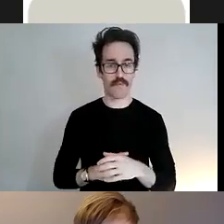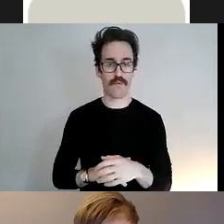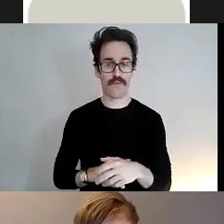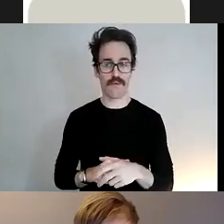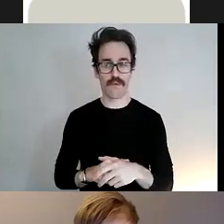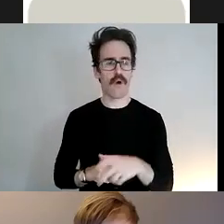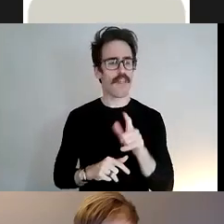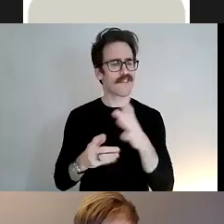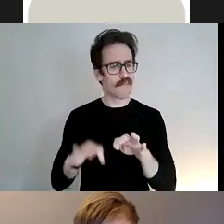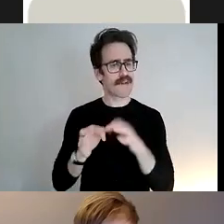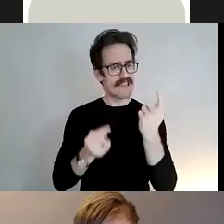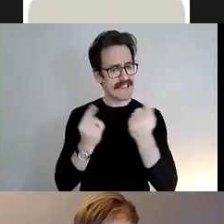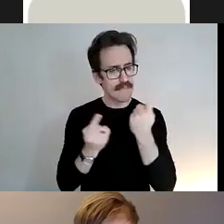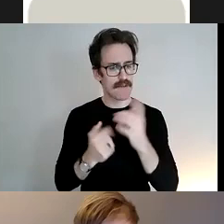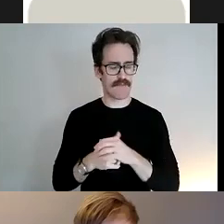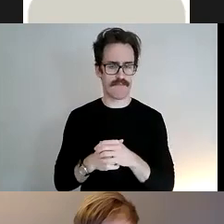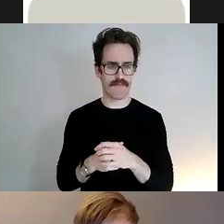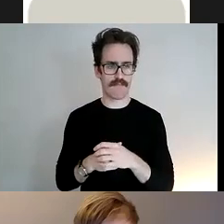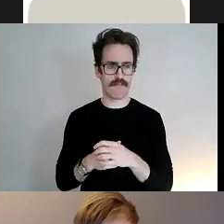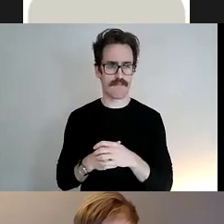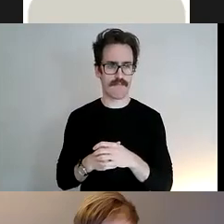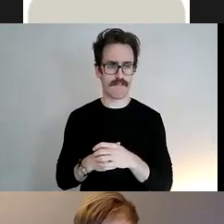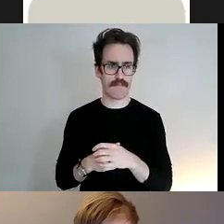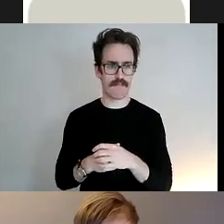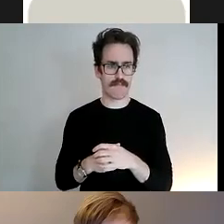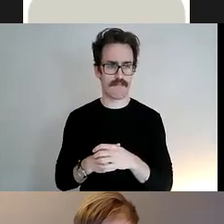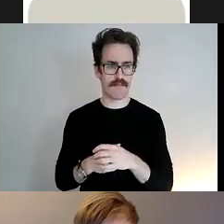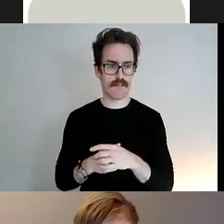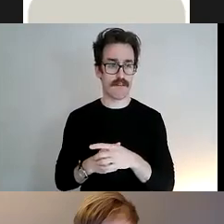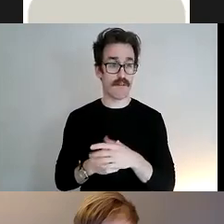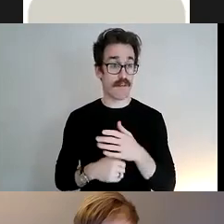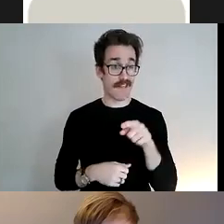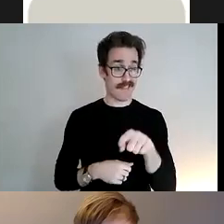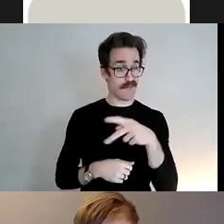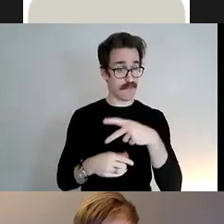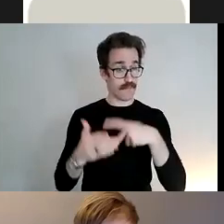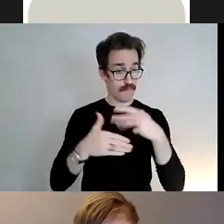of think about, review the information that through the links in this program, in this